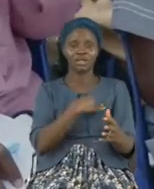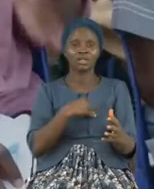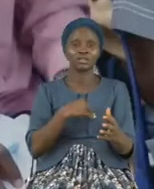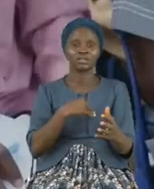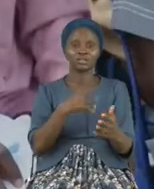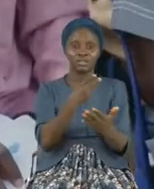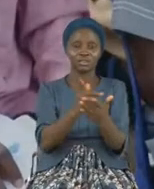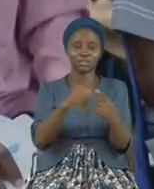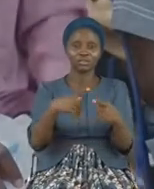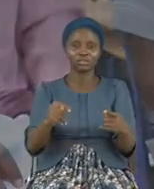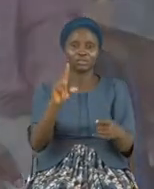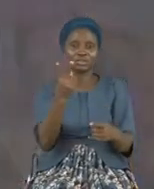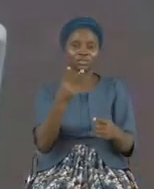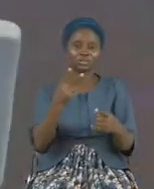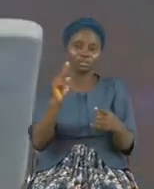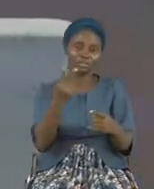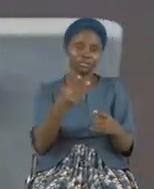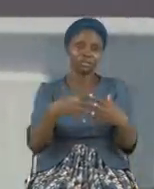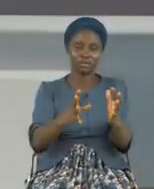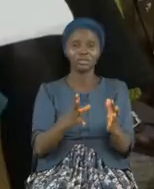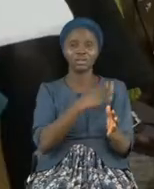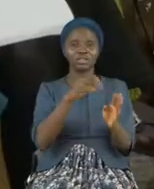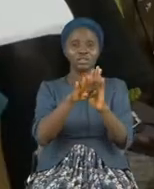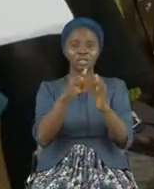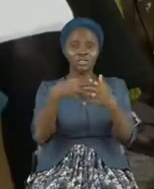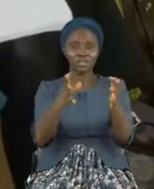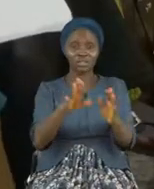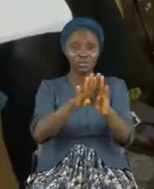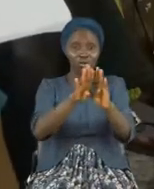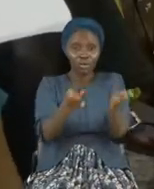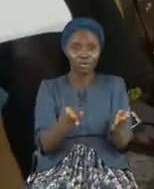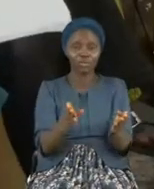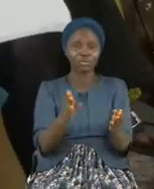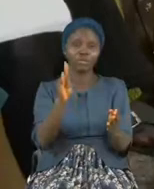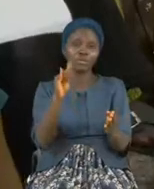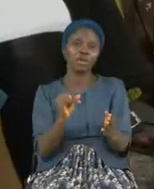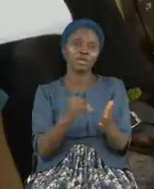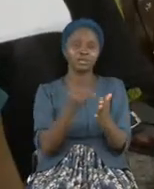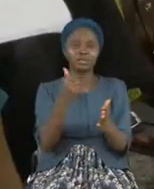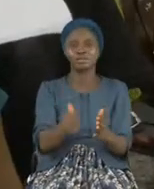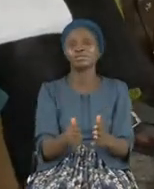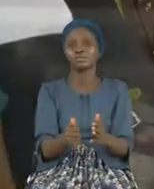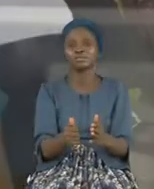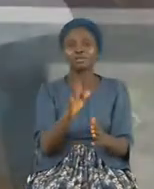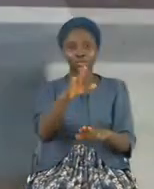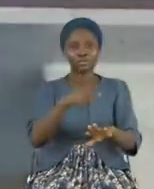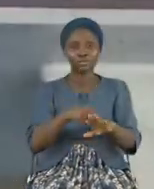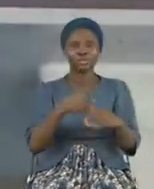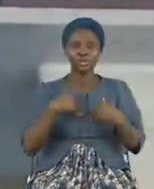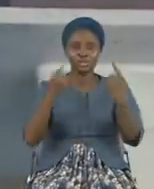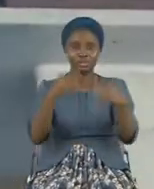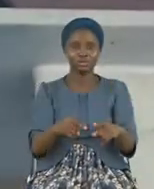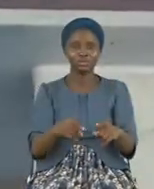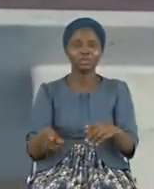by themselves. Your time has come. Yeah. Those gates will open